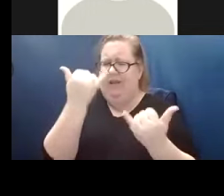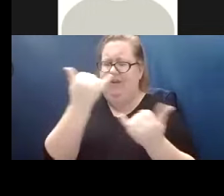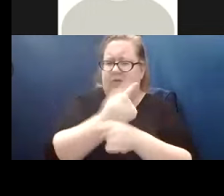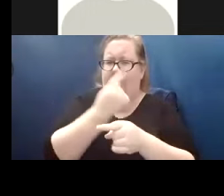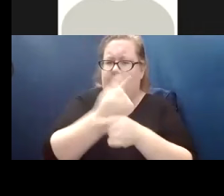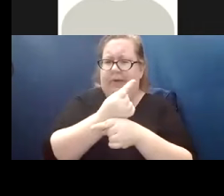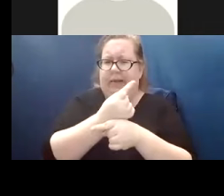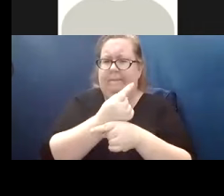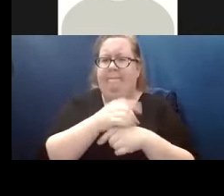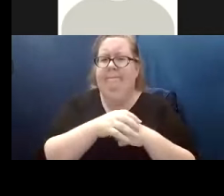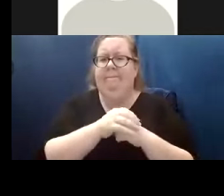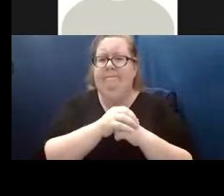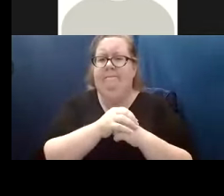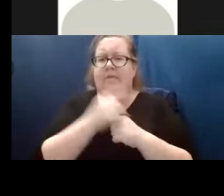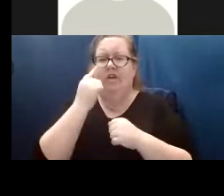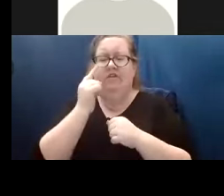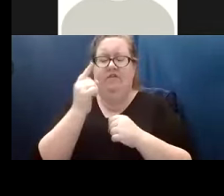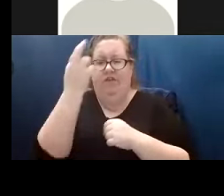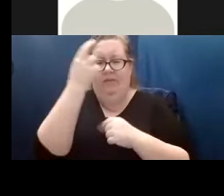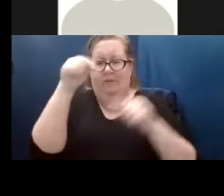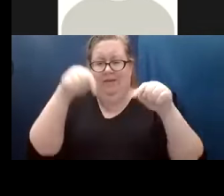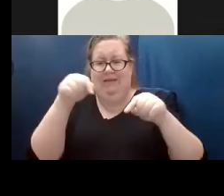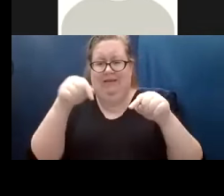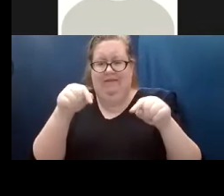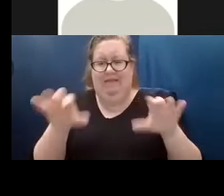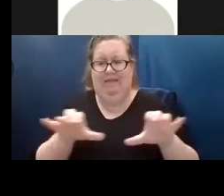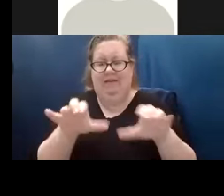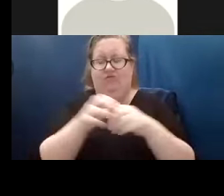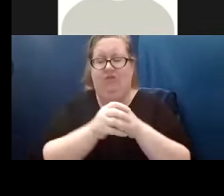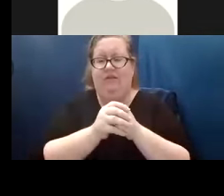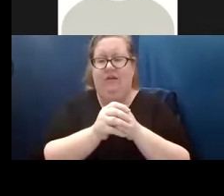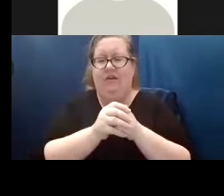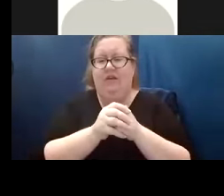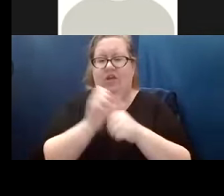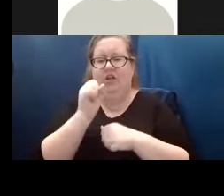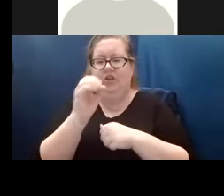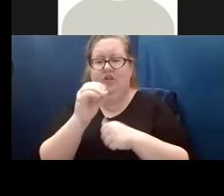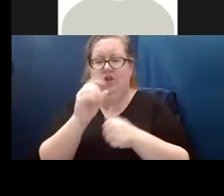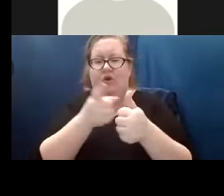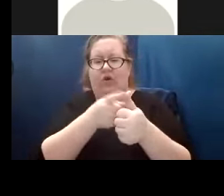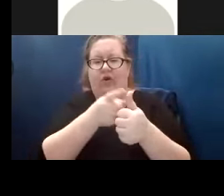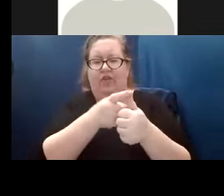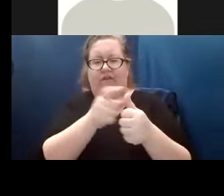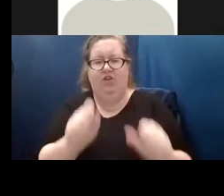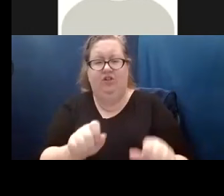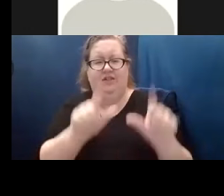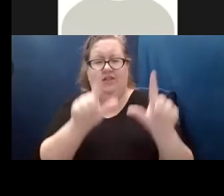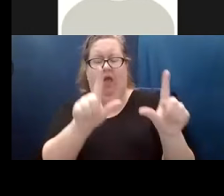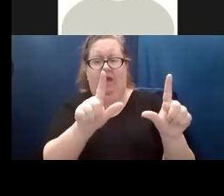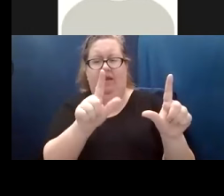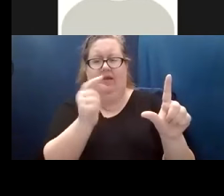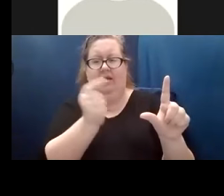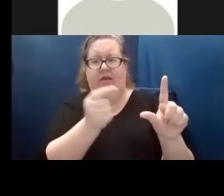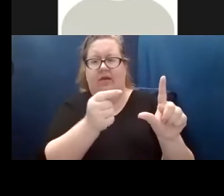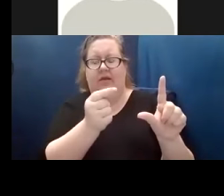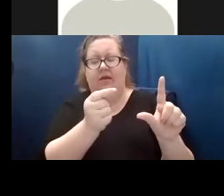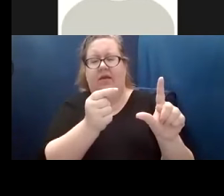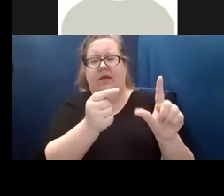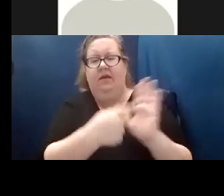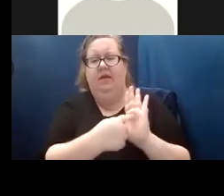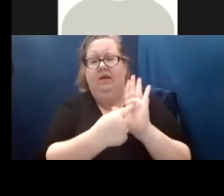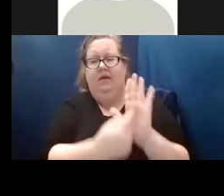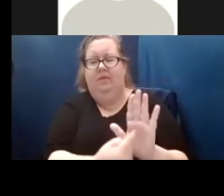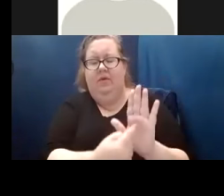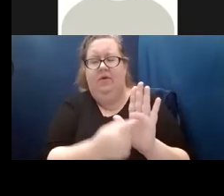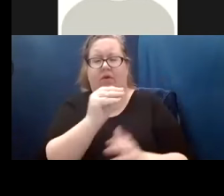appropriately for the purposes of this exercise. So the first slide that pointed to the